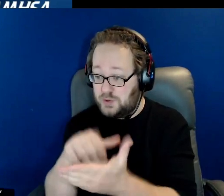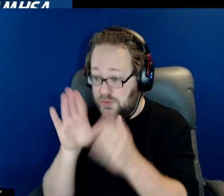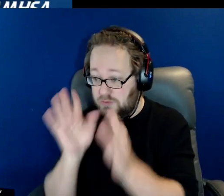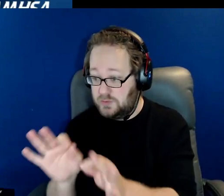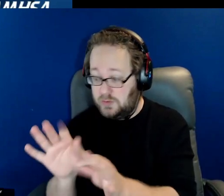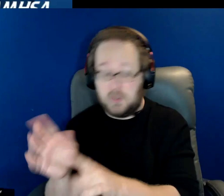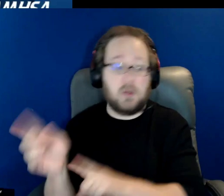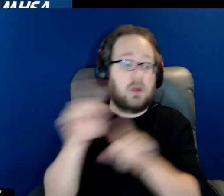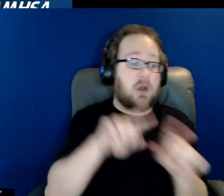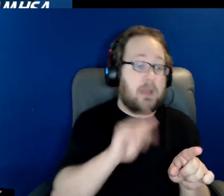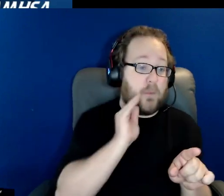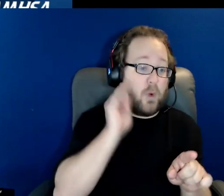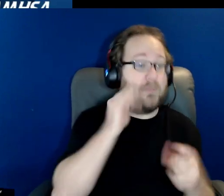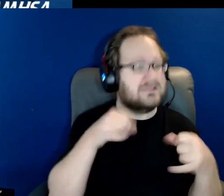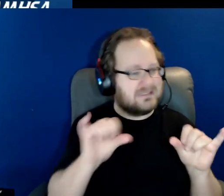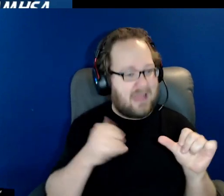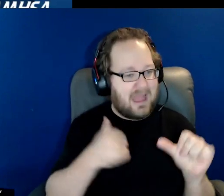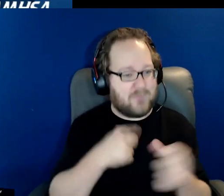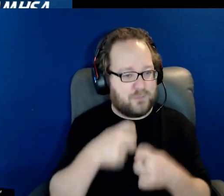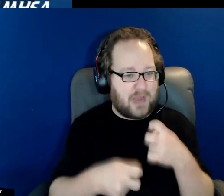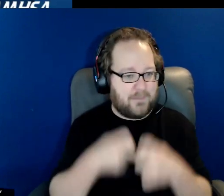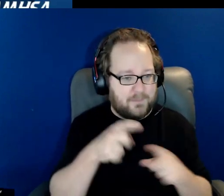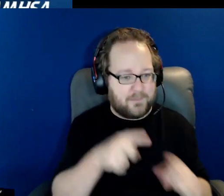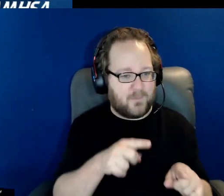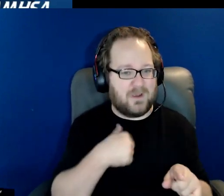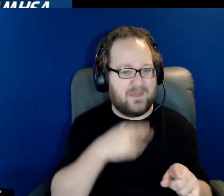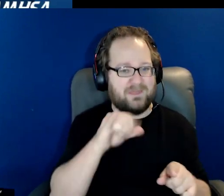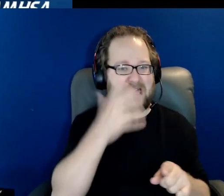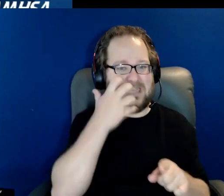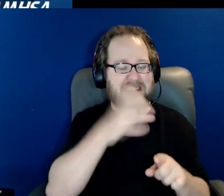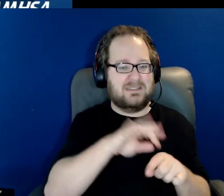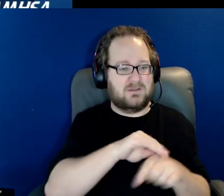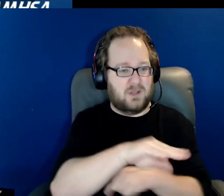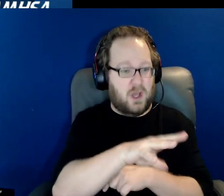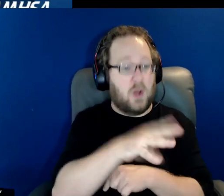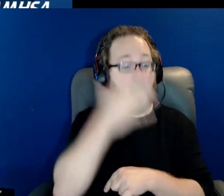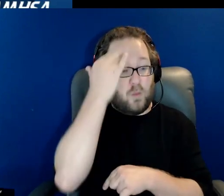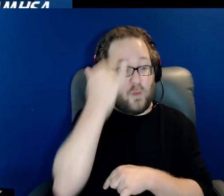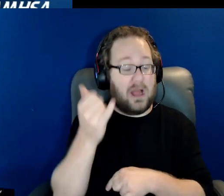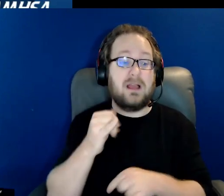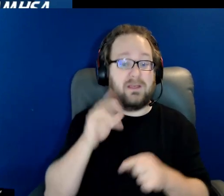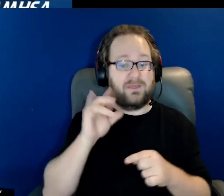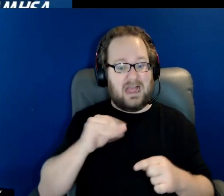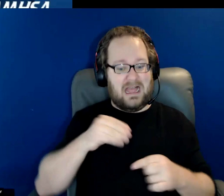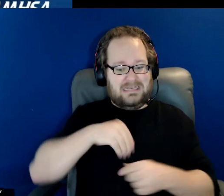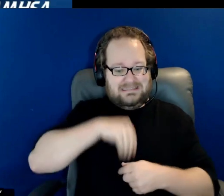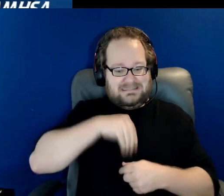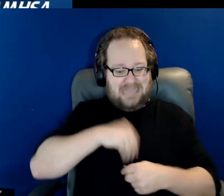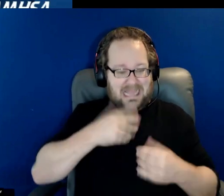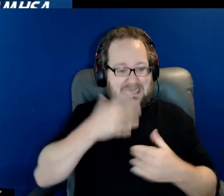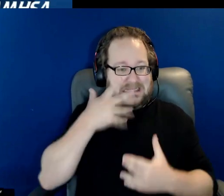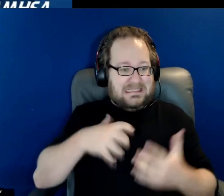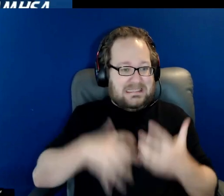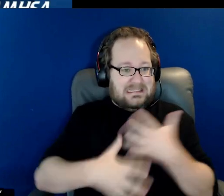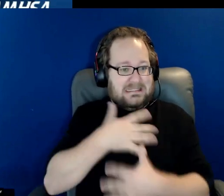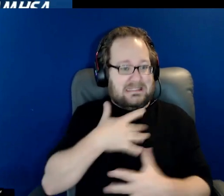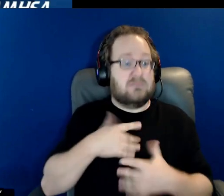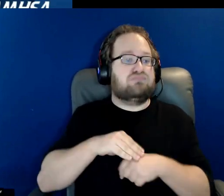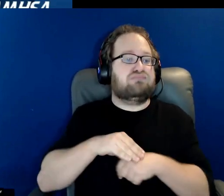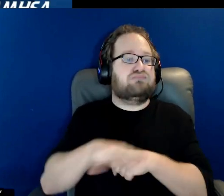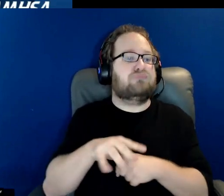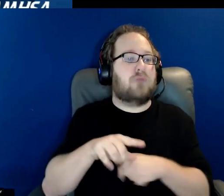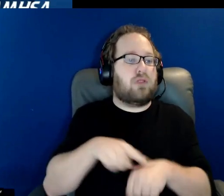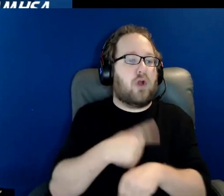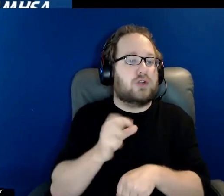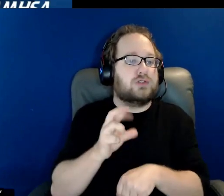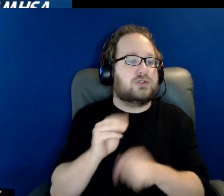exposure, not only because of air conditioning, but because of that longer term effect that it has on a body with inflammation. So it's